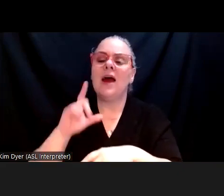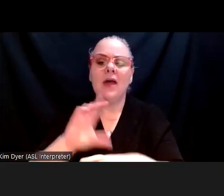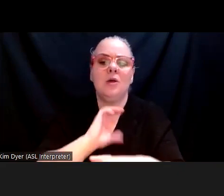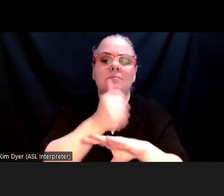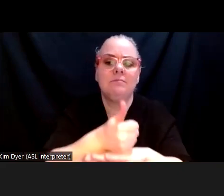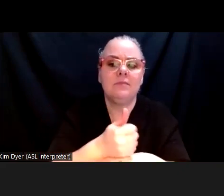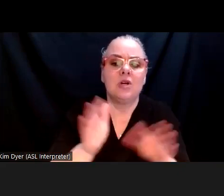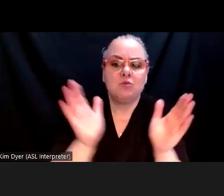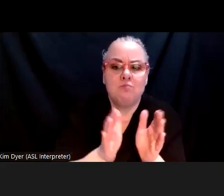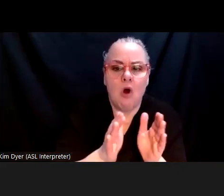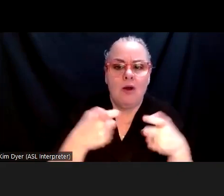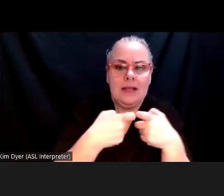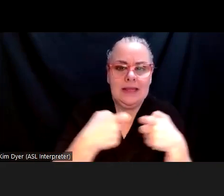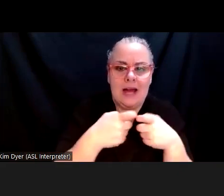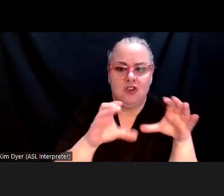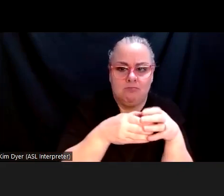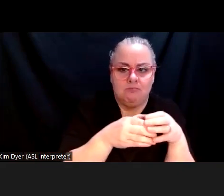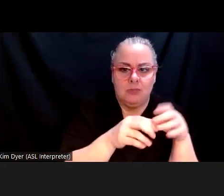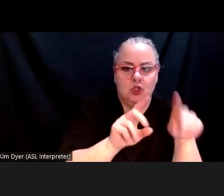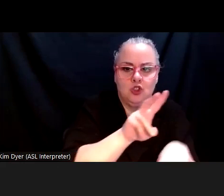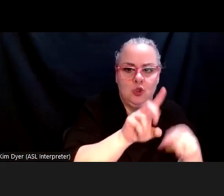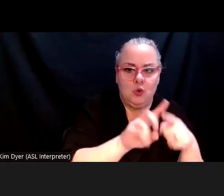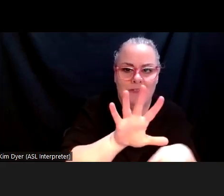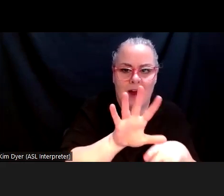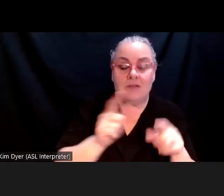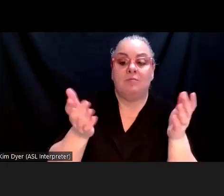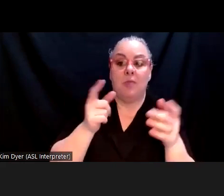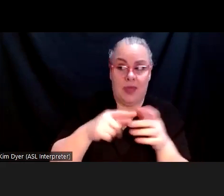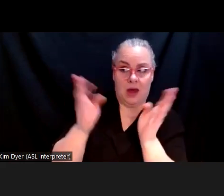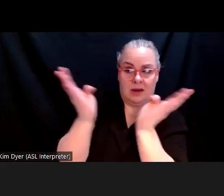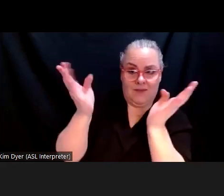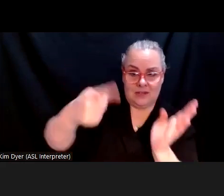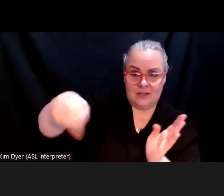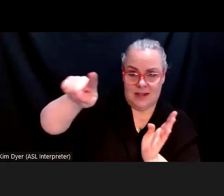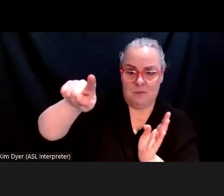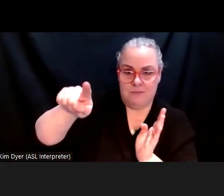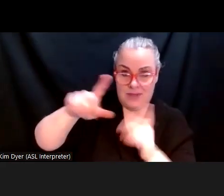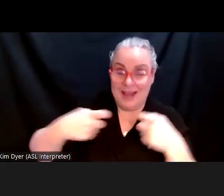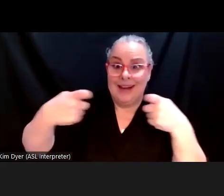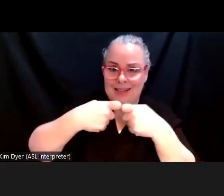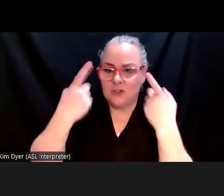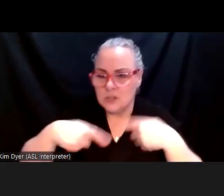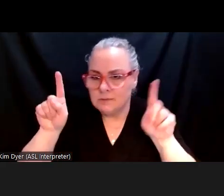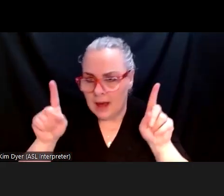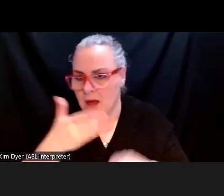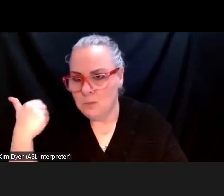of 2 to 5 vehicles will help persuade the fleet operator that electrification works.